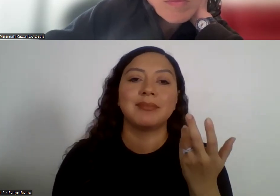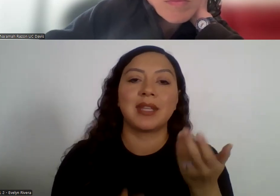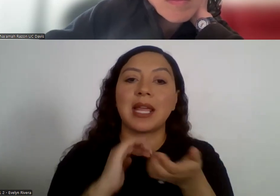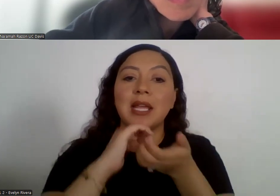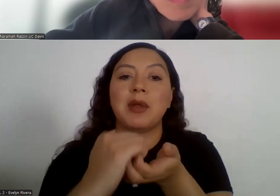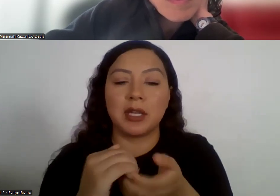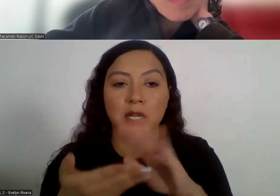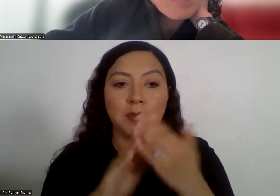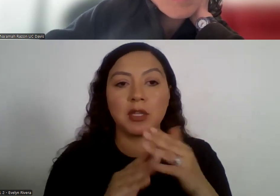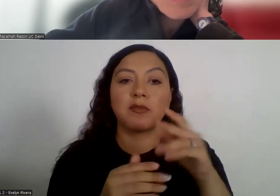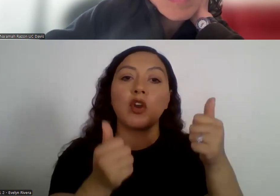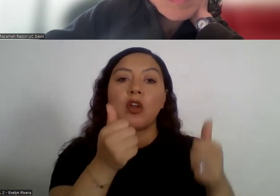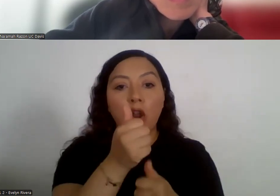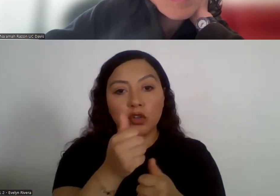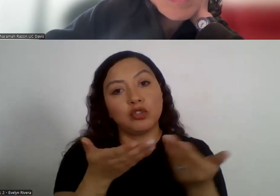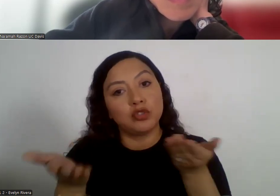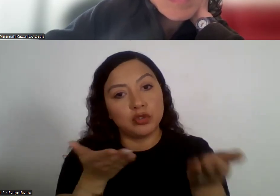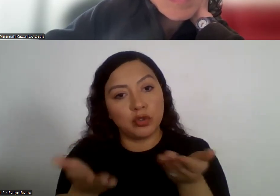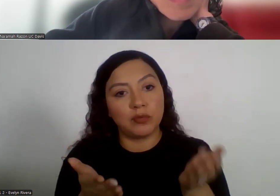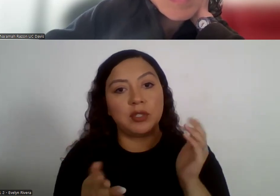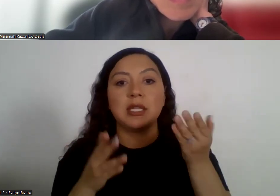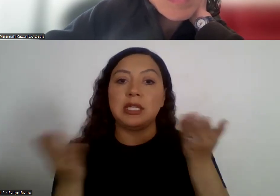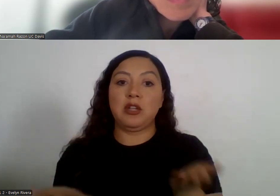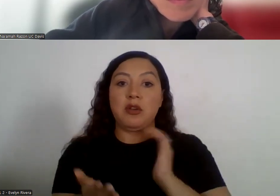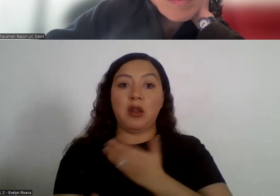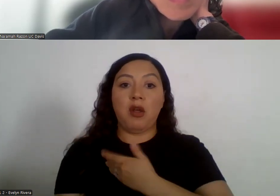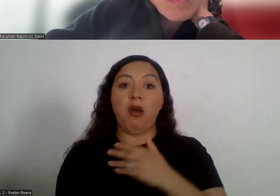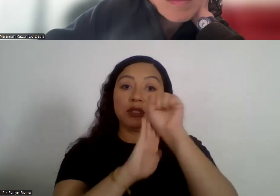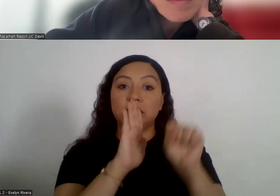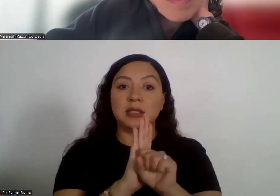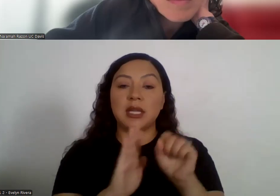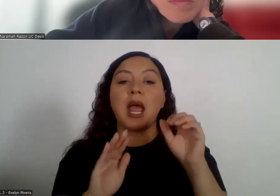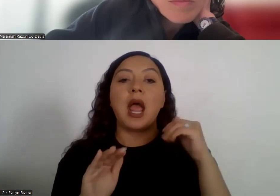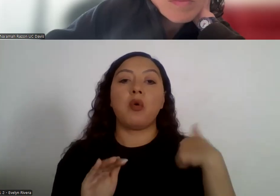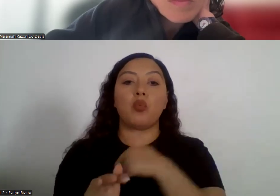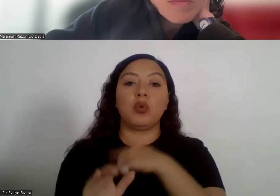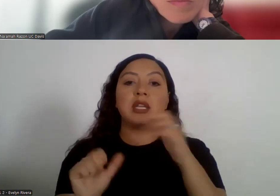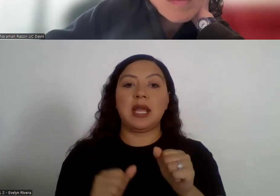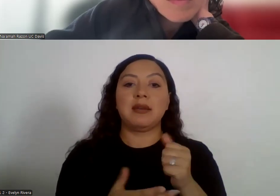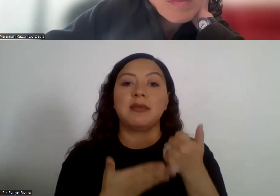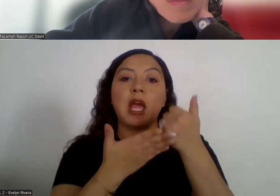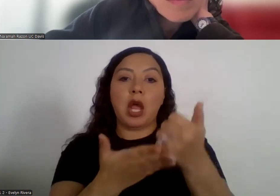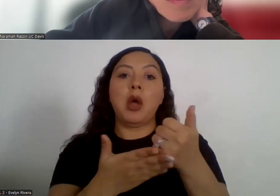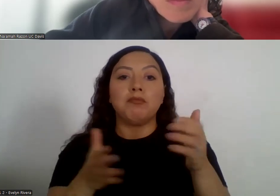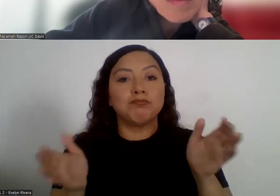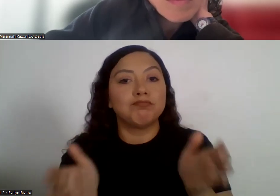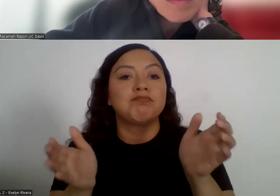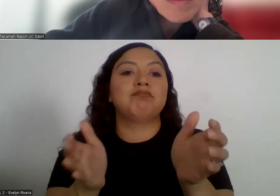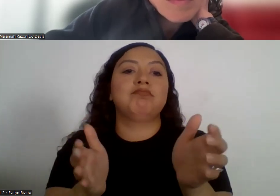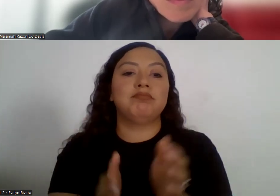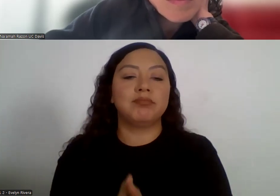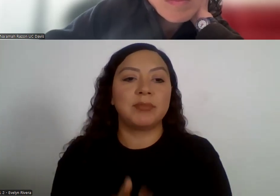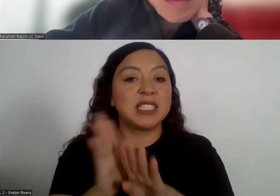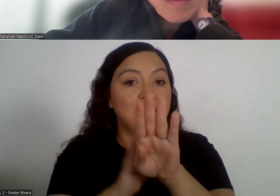underserved in our state, and thinking about how we can take some of the findings and really make them actionable, especially at this